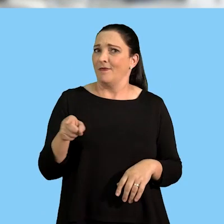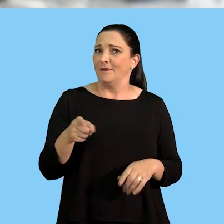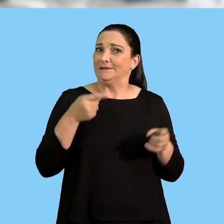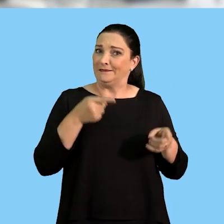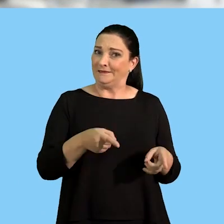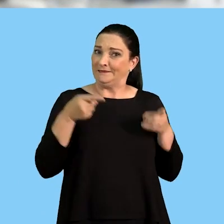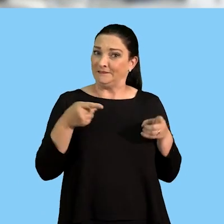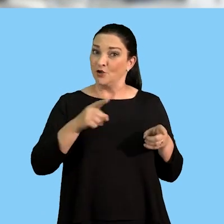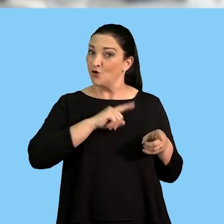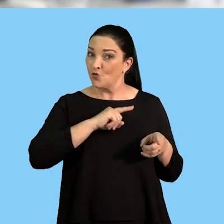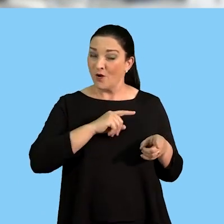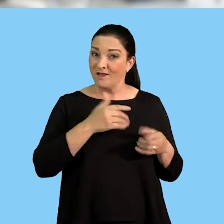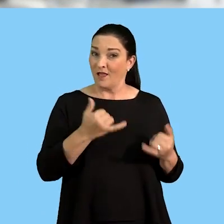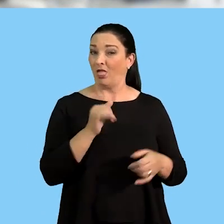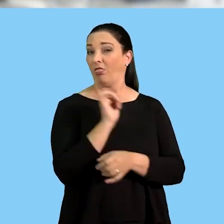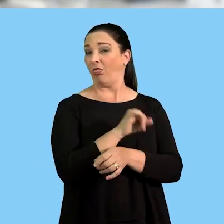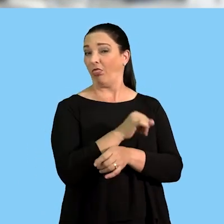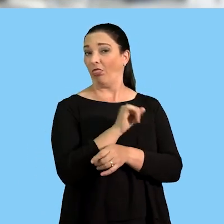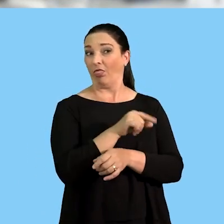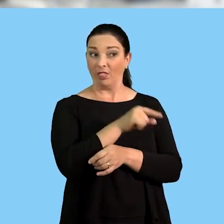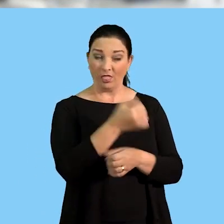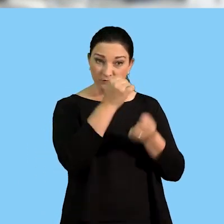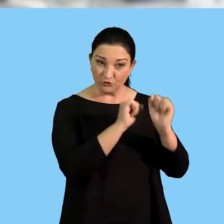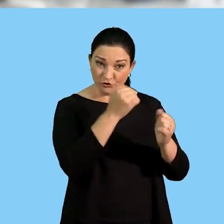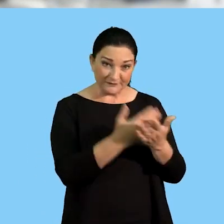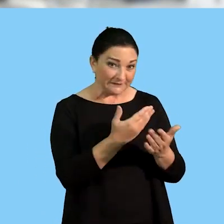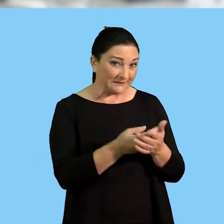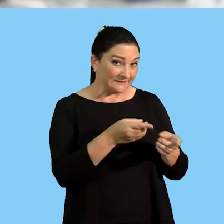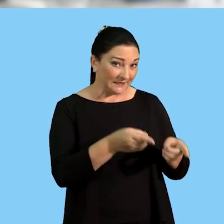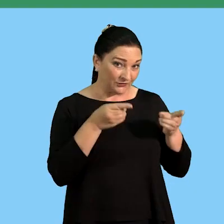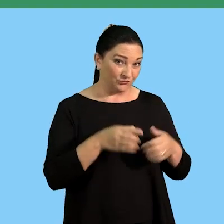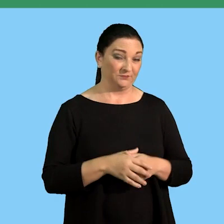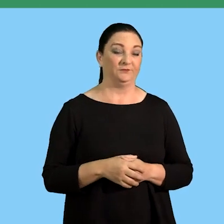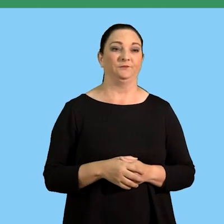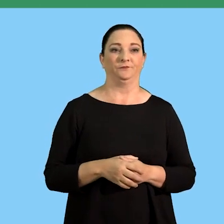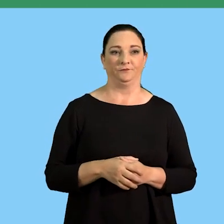can occur if they do not handle the machinery in a correct manner.